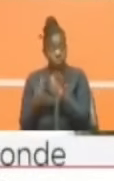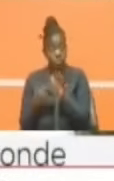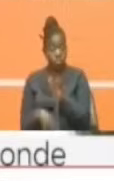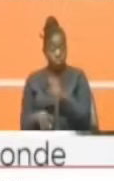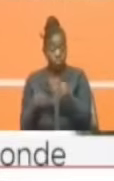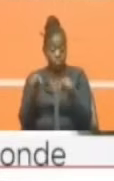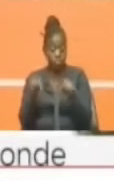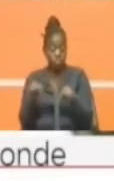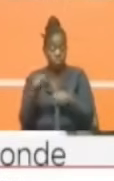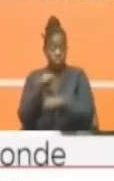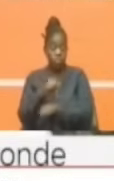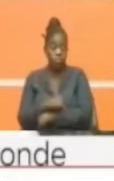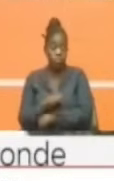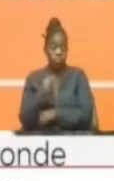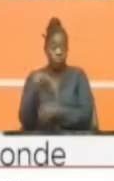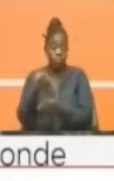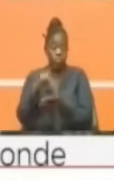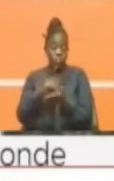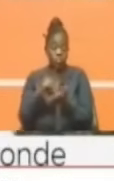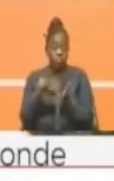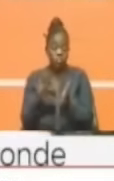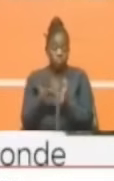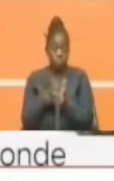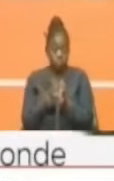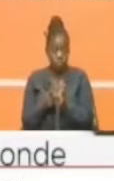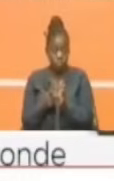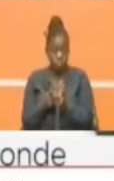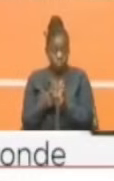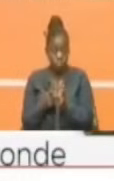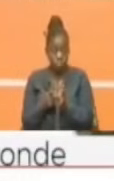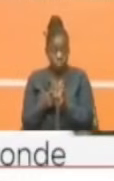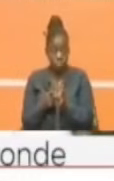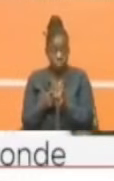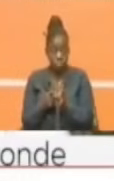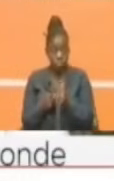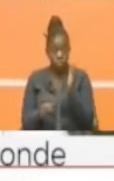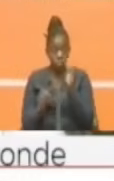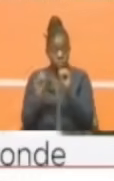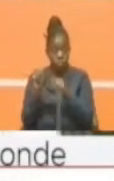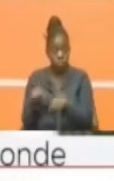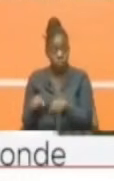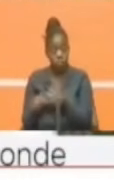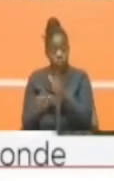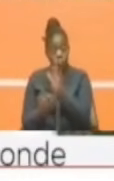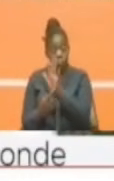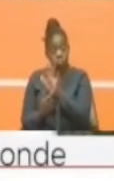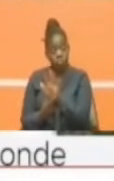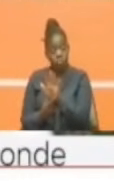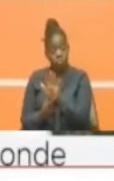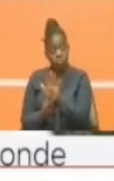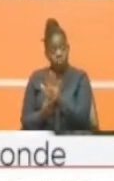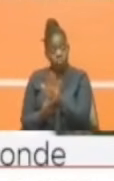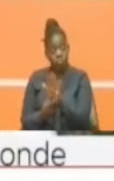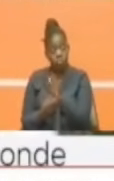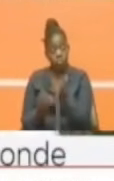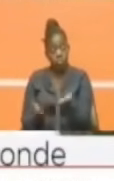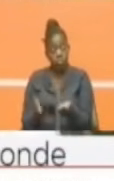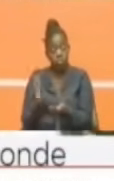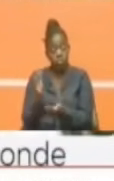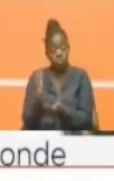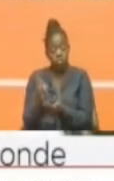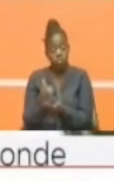kuserwangano baba batutaddemu projekiti eyoku esobola kati nga esobola okekkereza